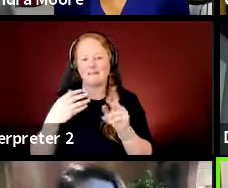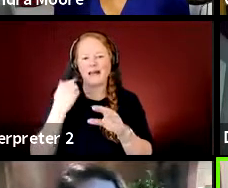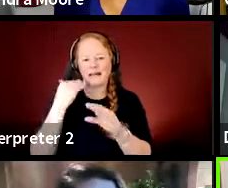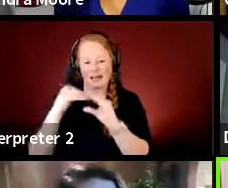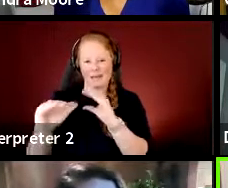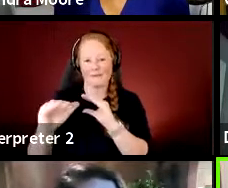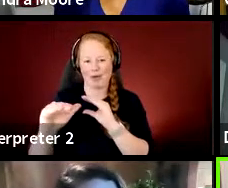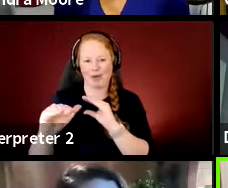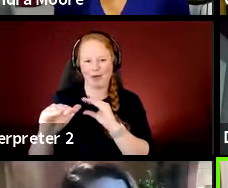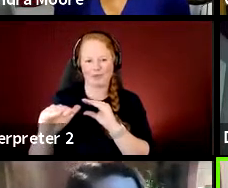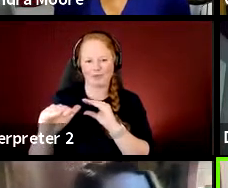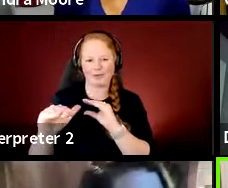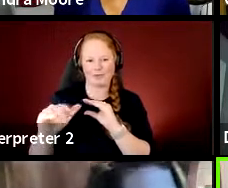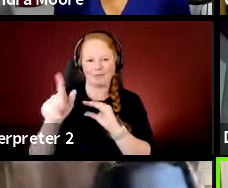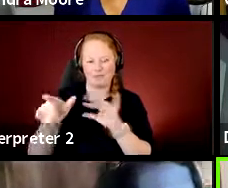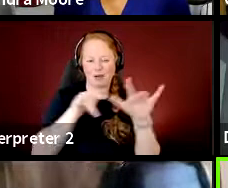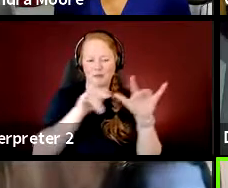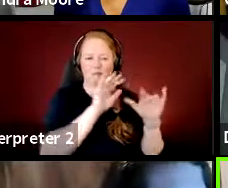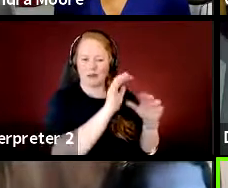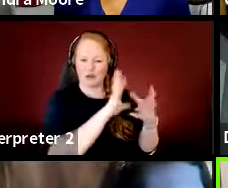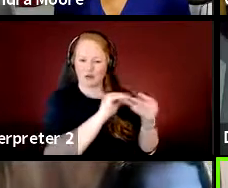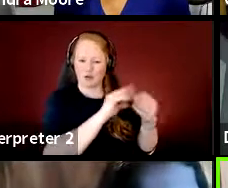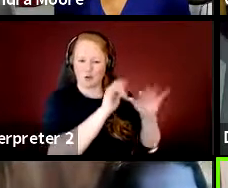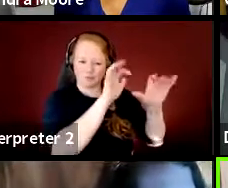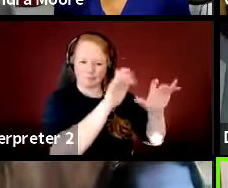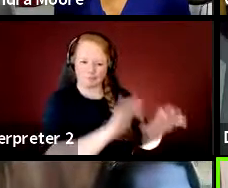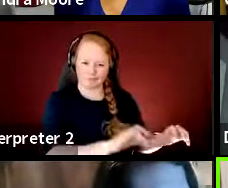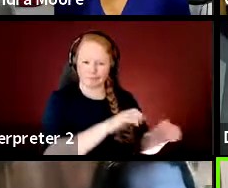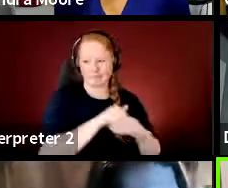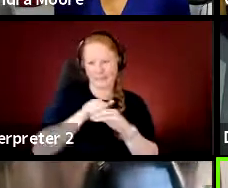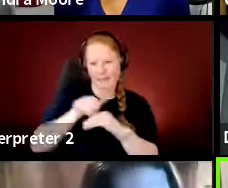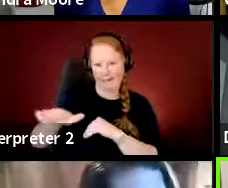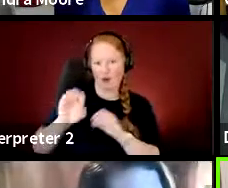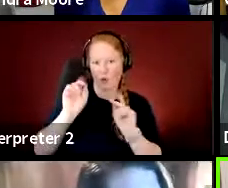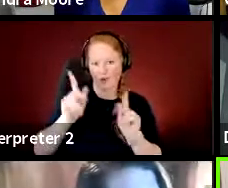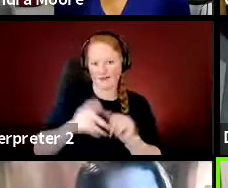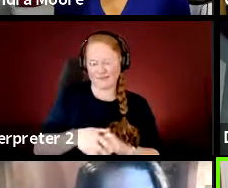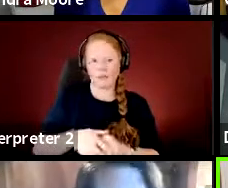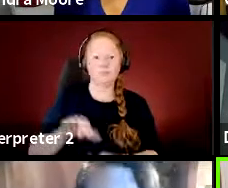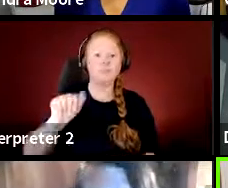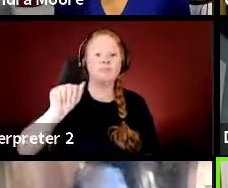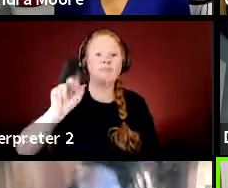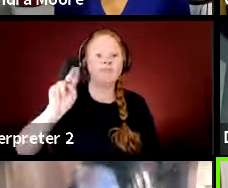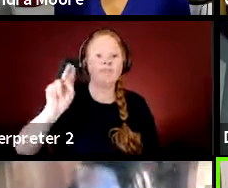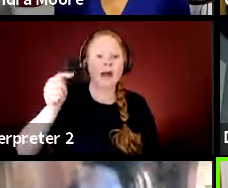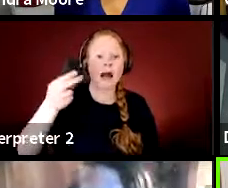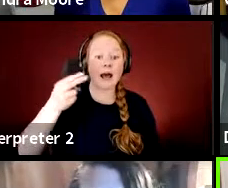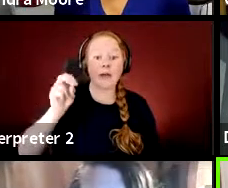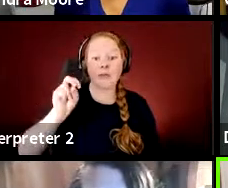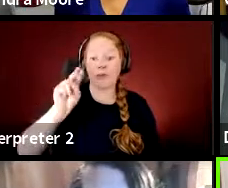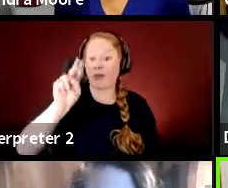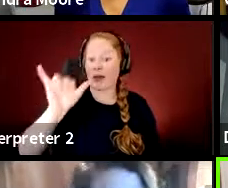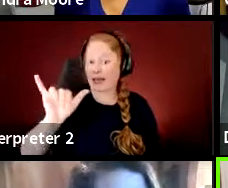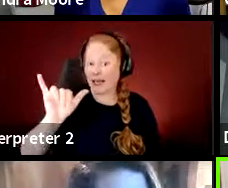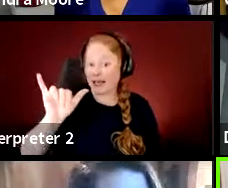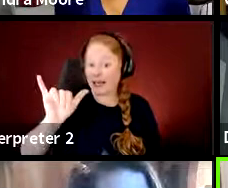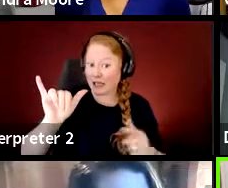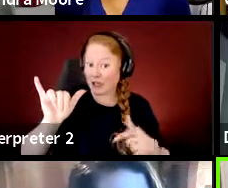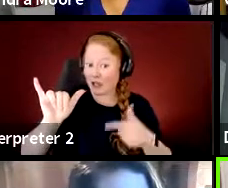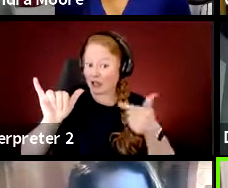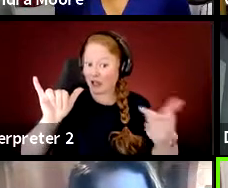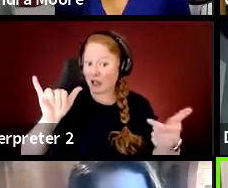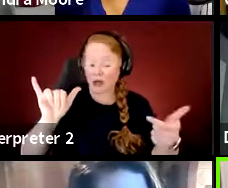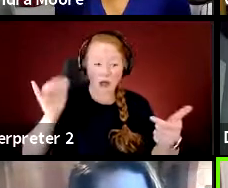emails to get information. Anthony is next. Is Anthony with us?